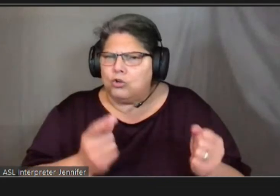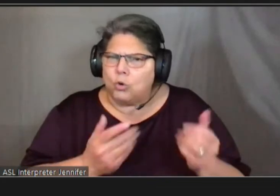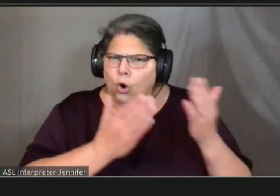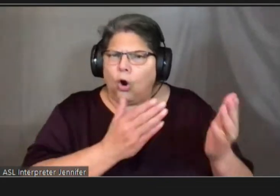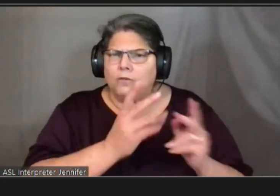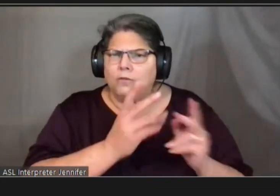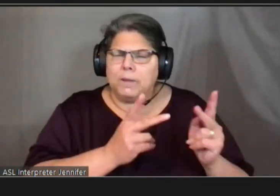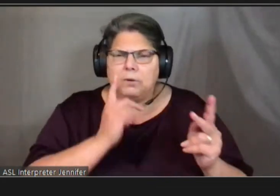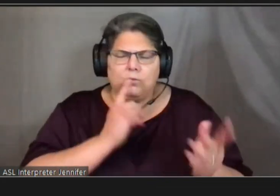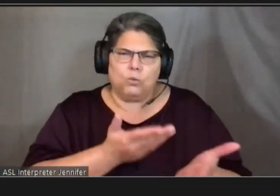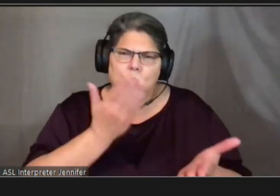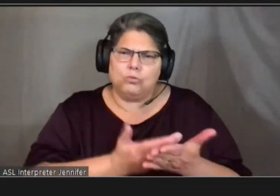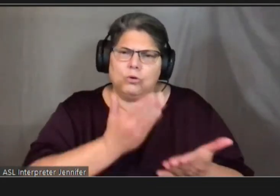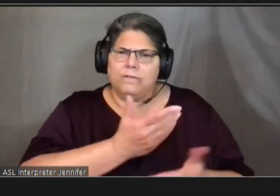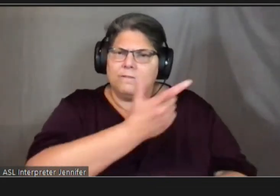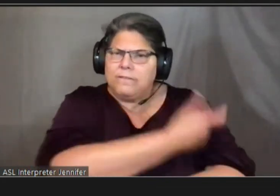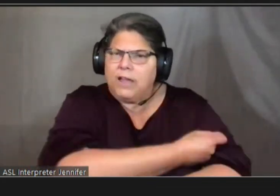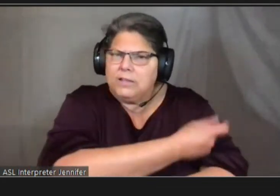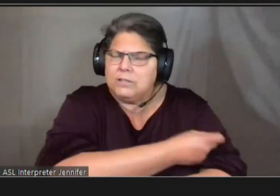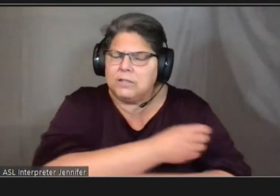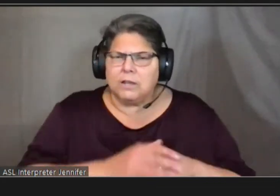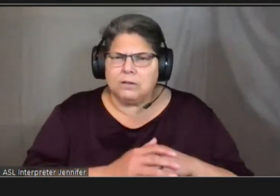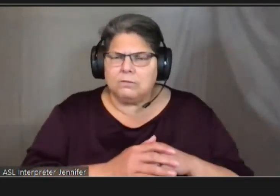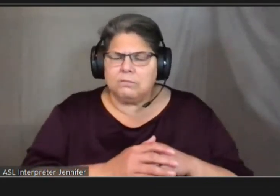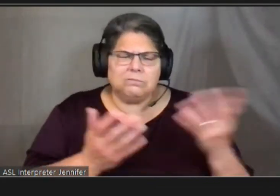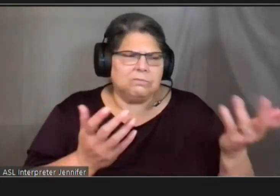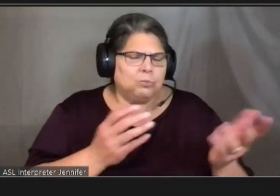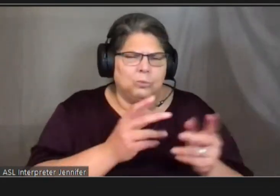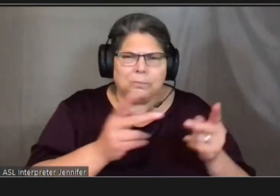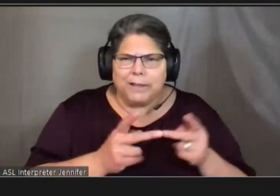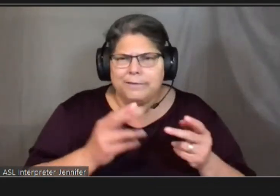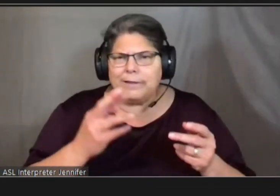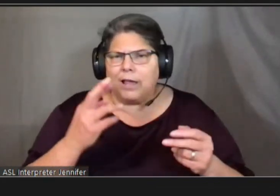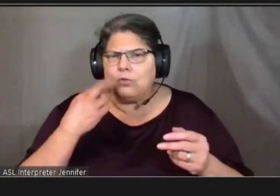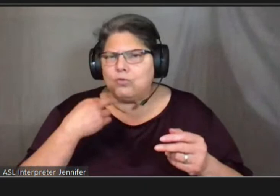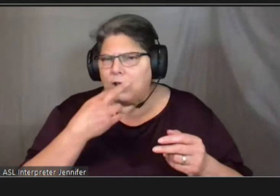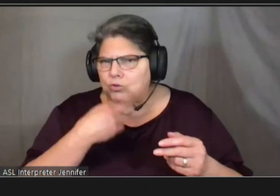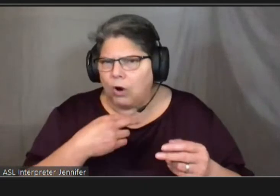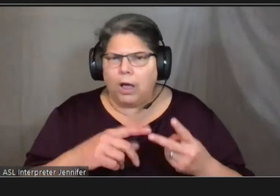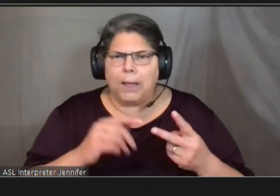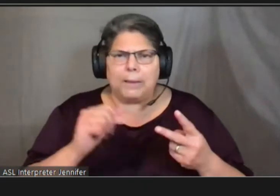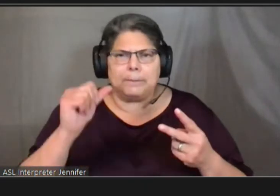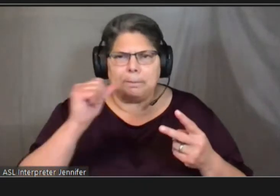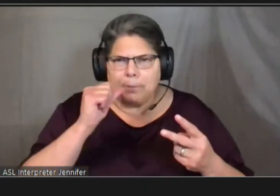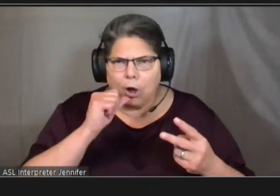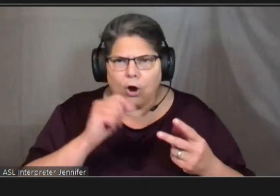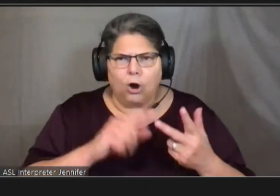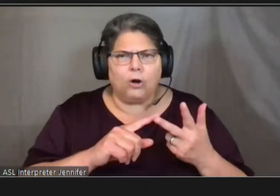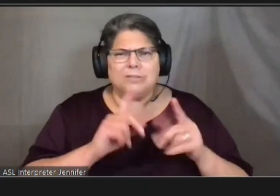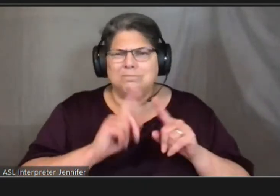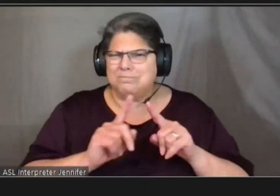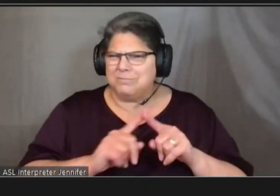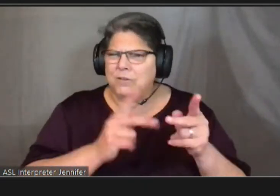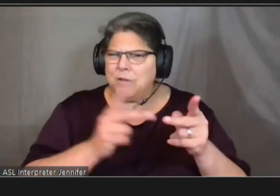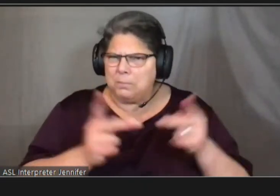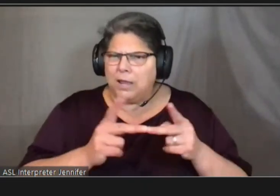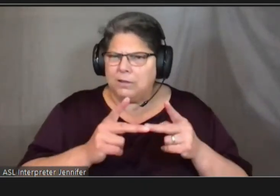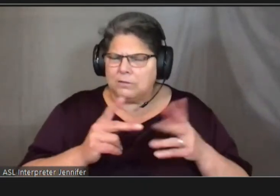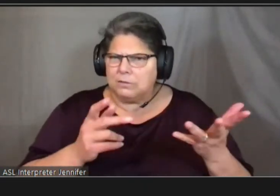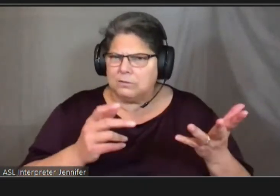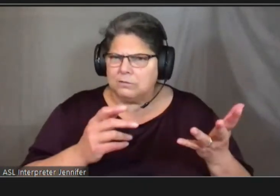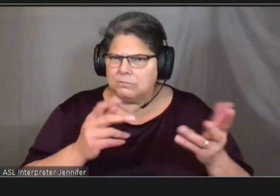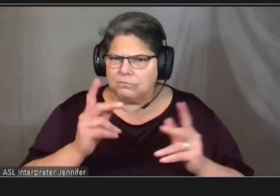proof of vaccination? What is something that venue operators, restaurants, bars were listed in there, any number of venues,